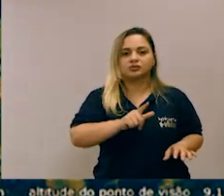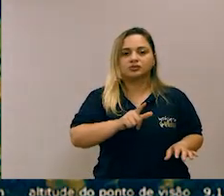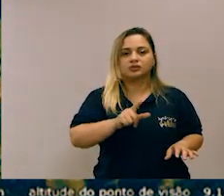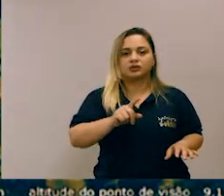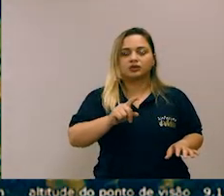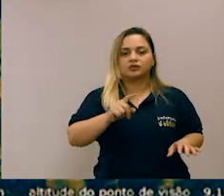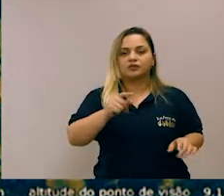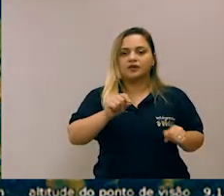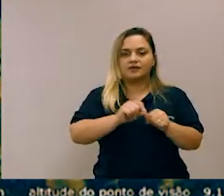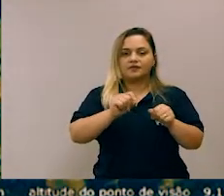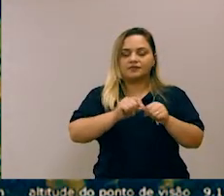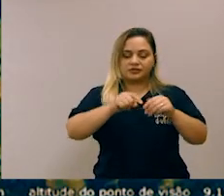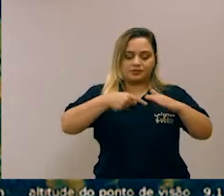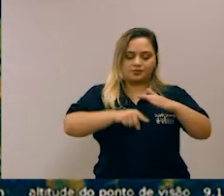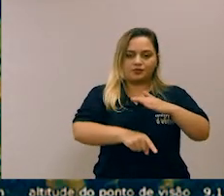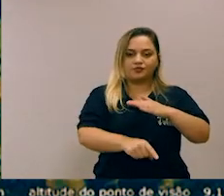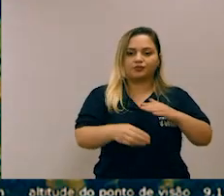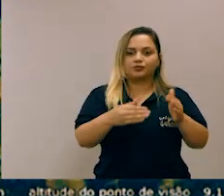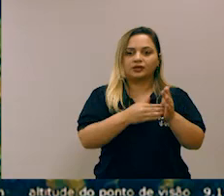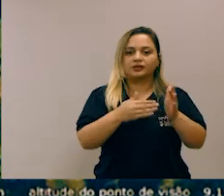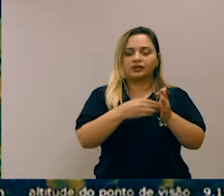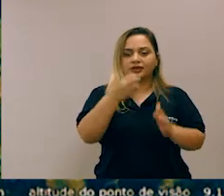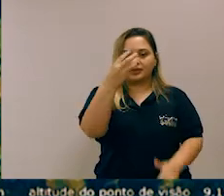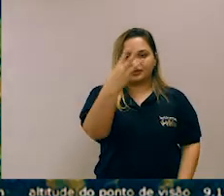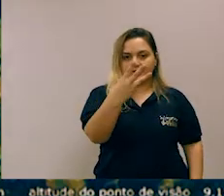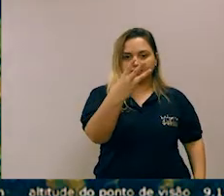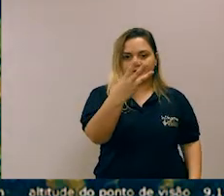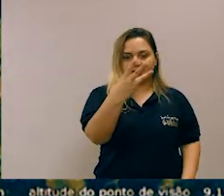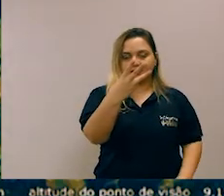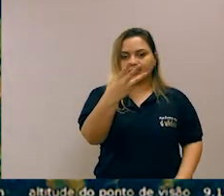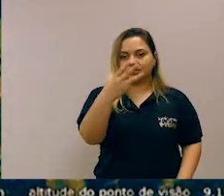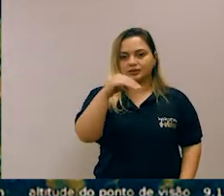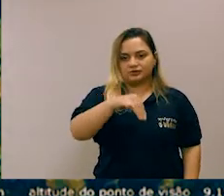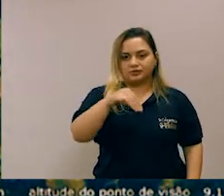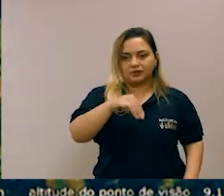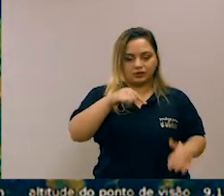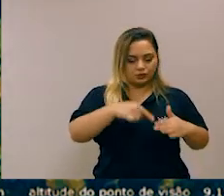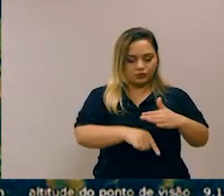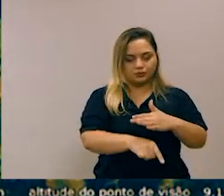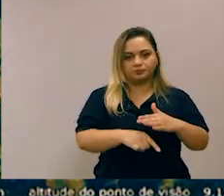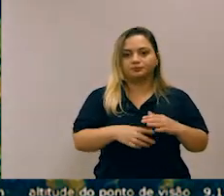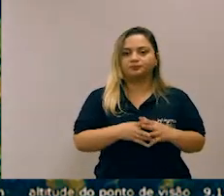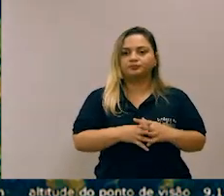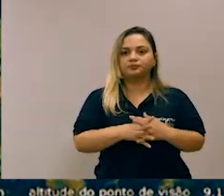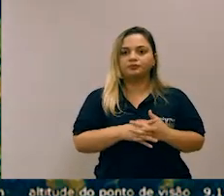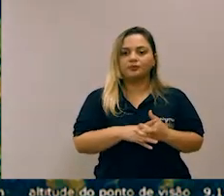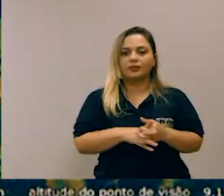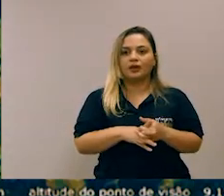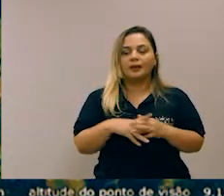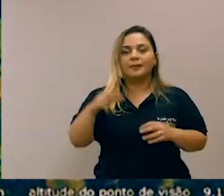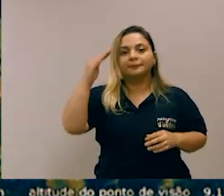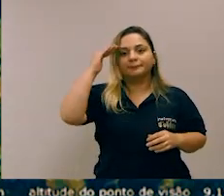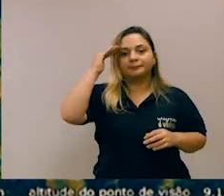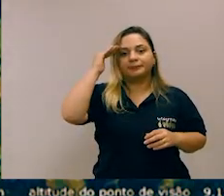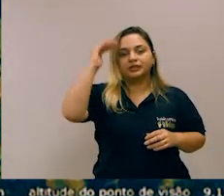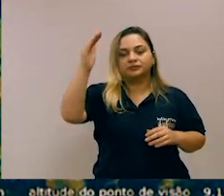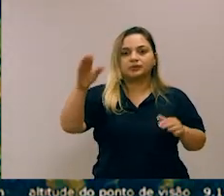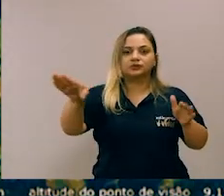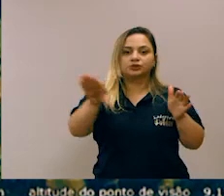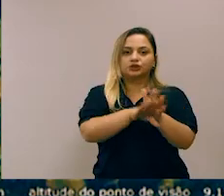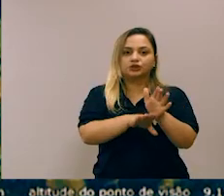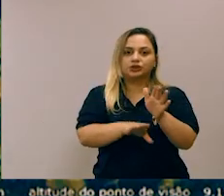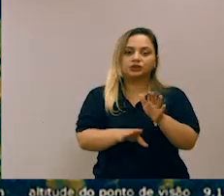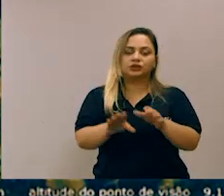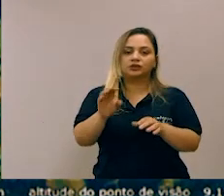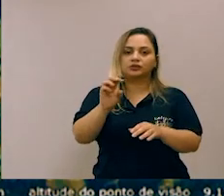not been scanned down to 3 meters from our team. So especially here, near the